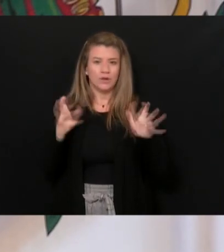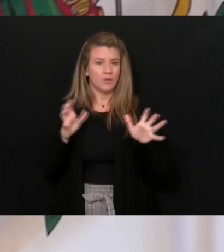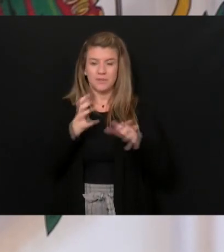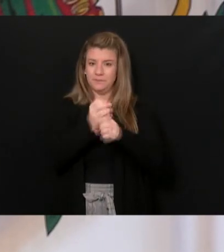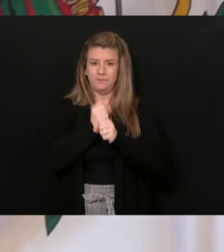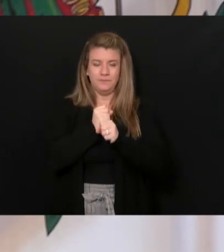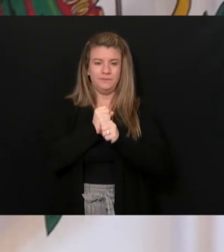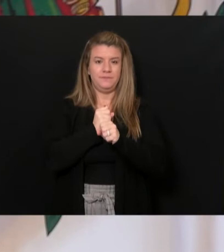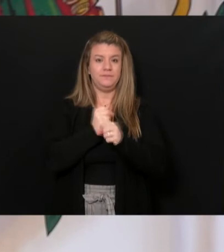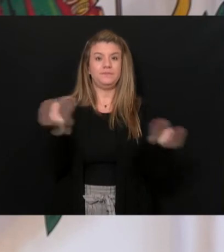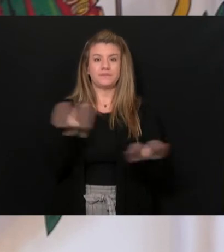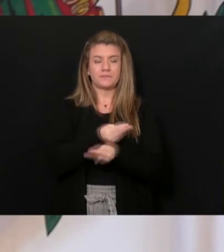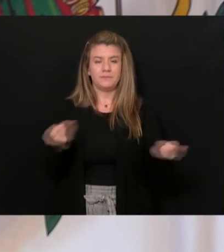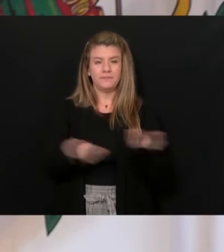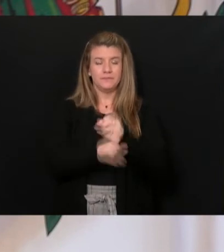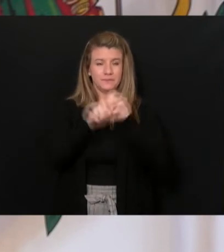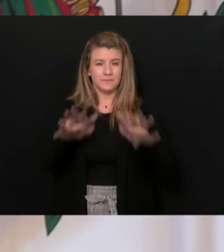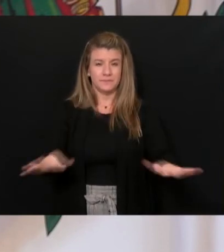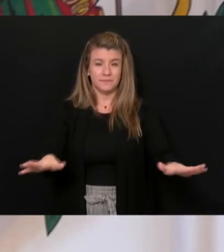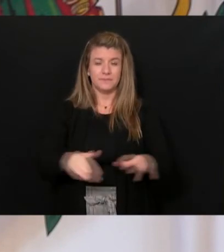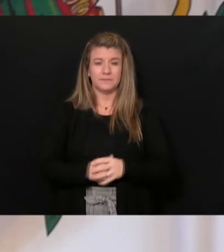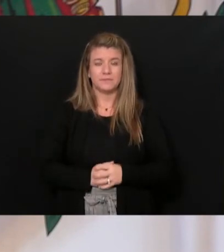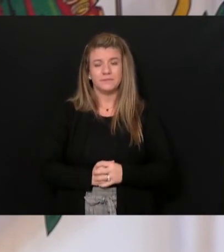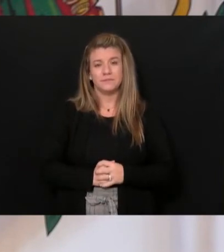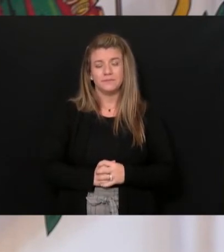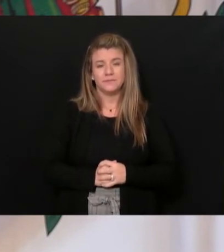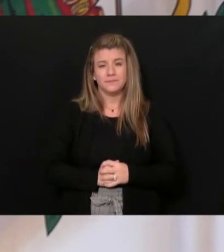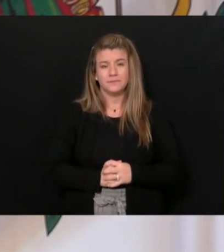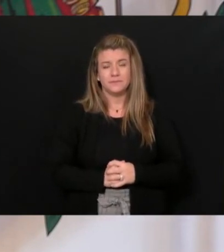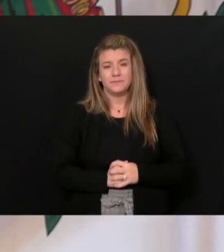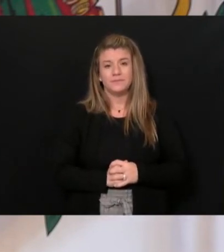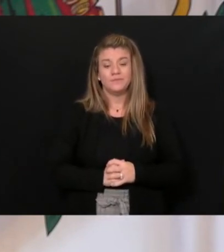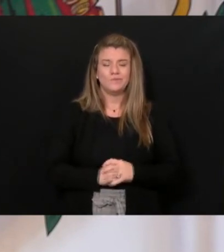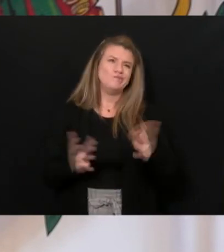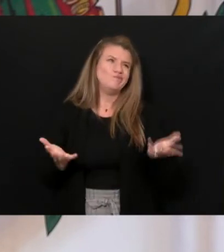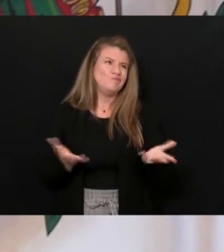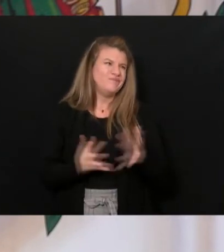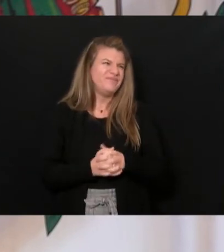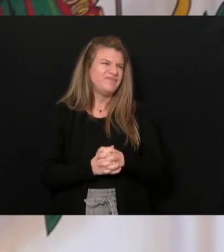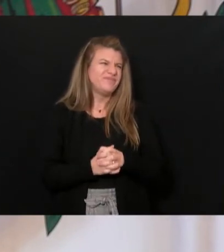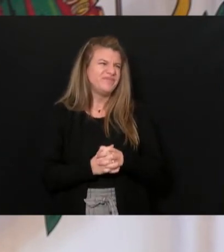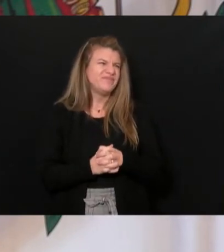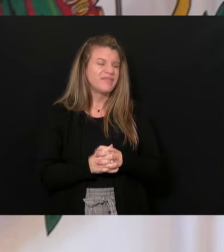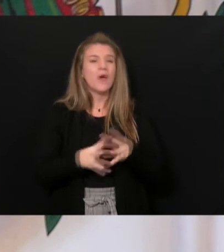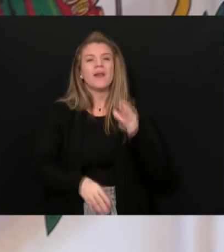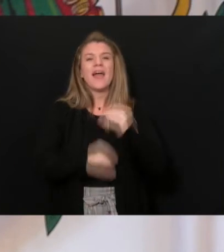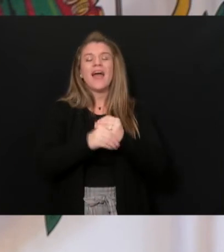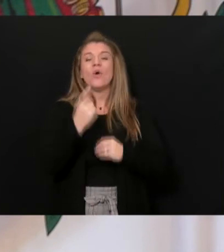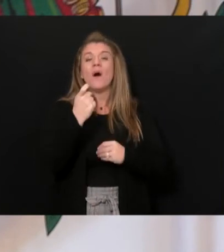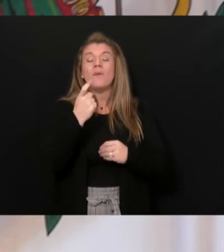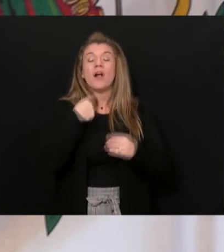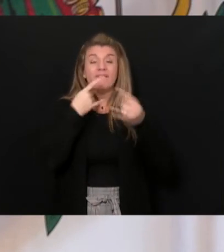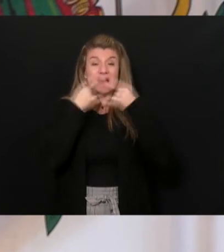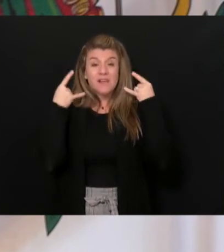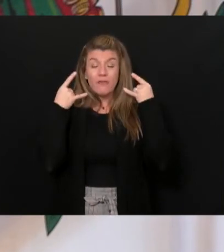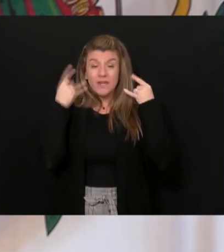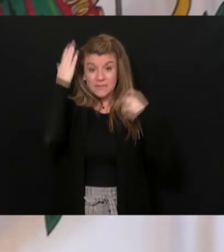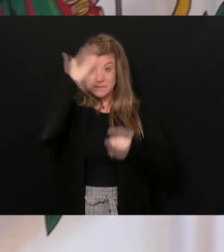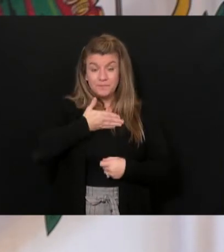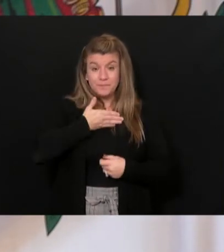spread it. Today is I want to say one more thing about our face coverings. You